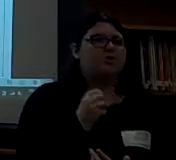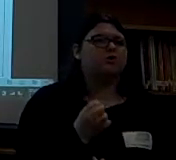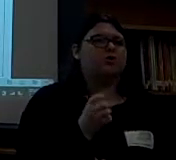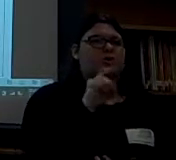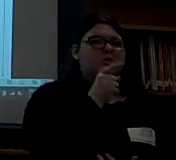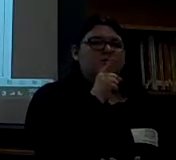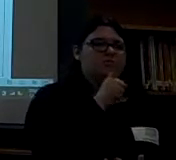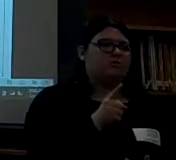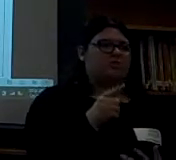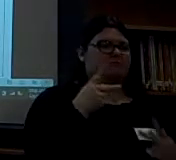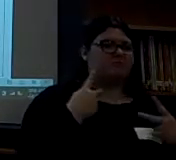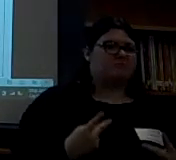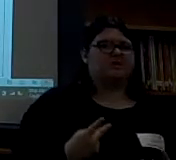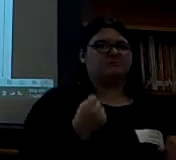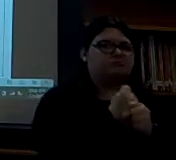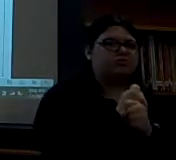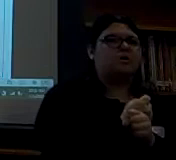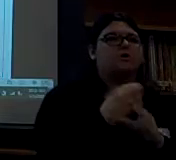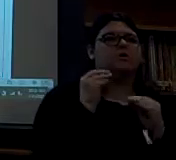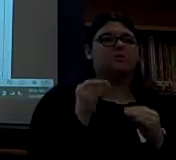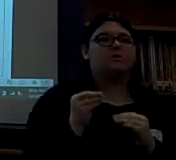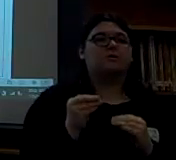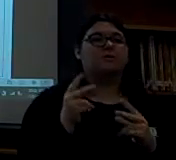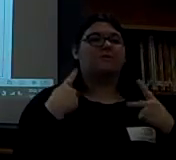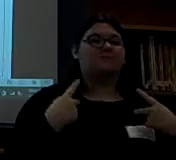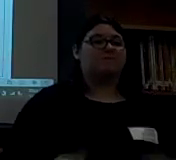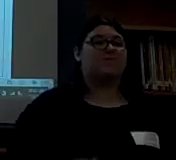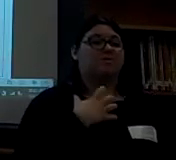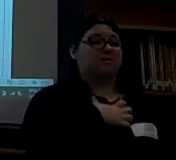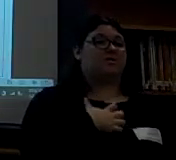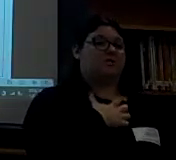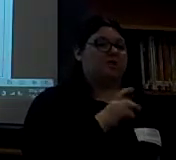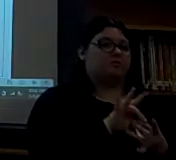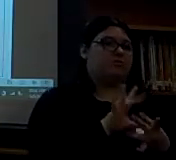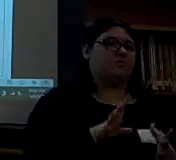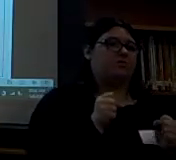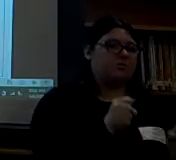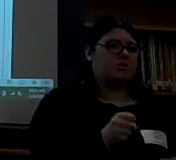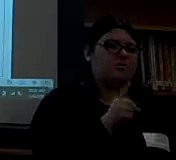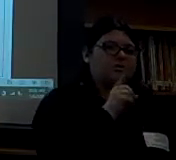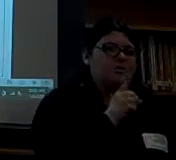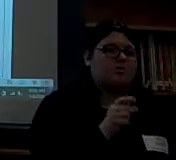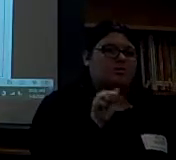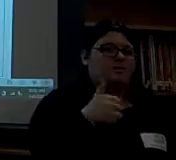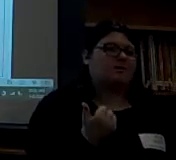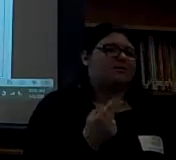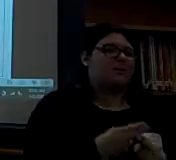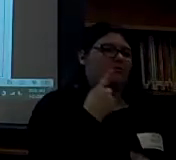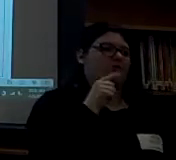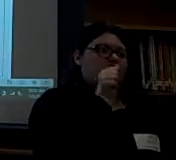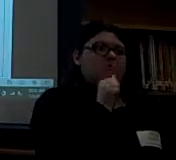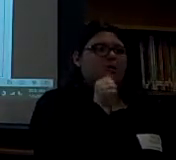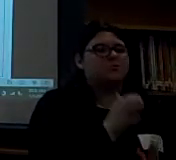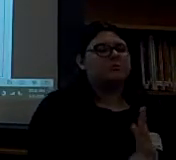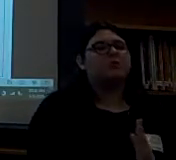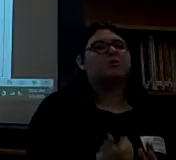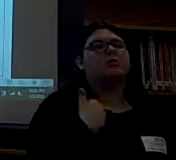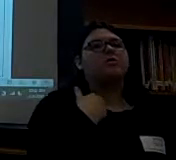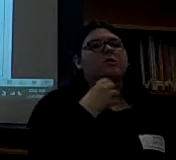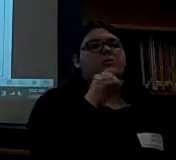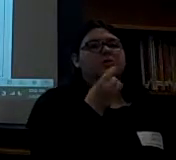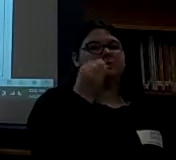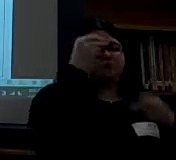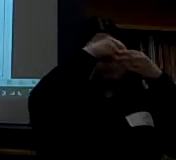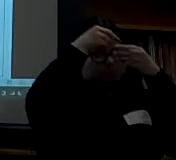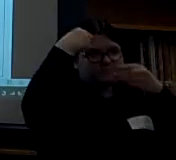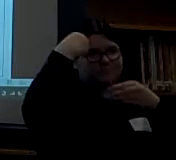who are really physical, I teach them what I call physical yuck release strategies, which is really another name for coping mechanisms. If you have a child who's more in their